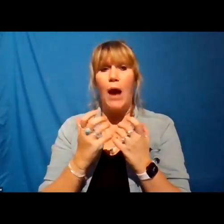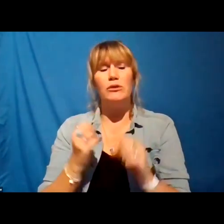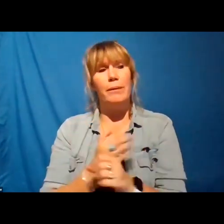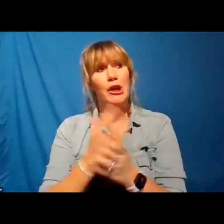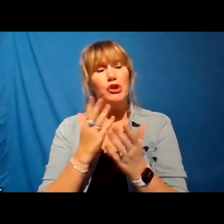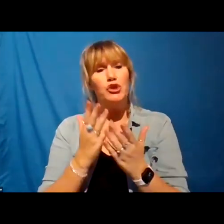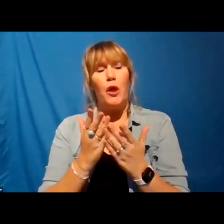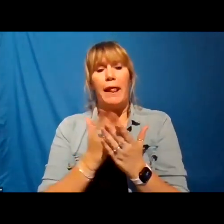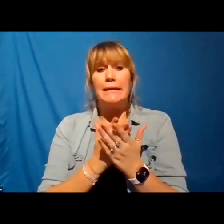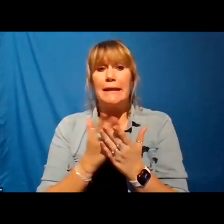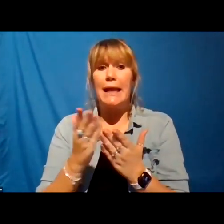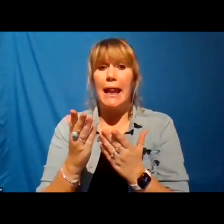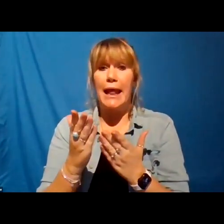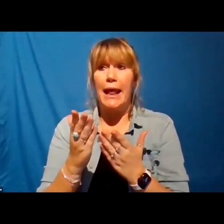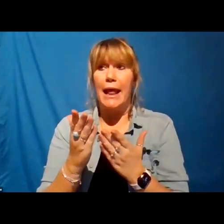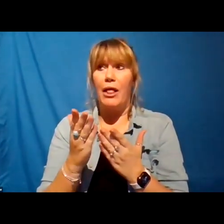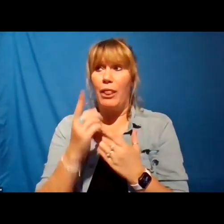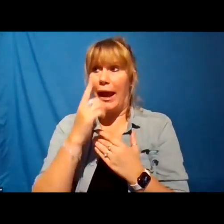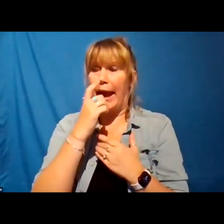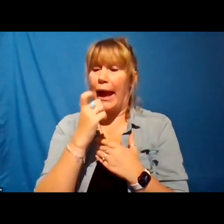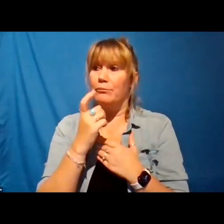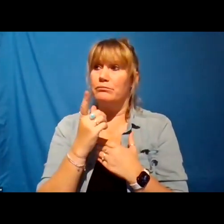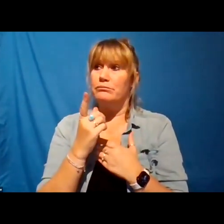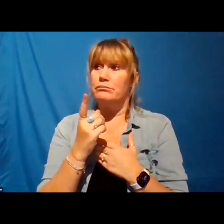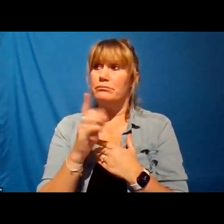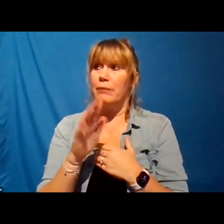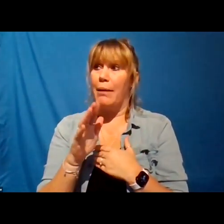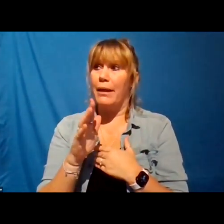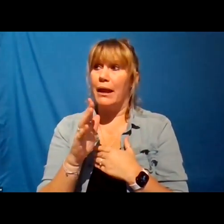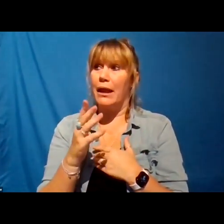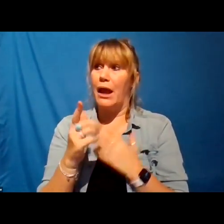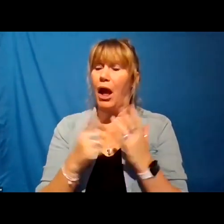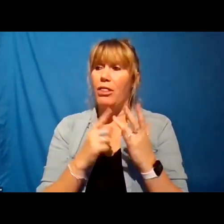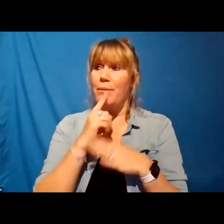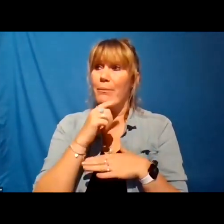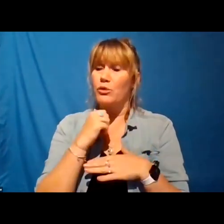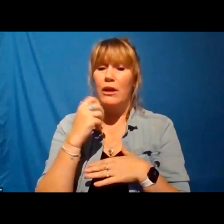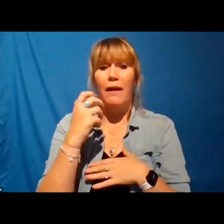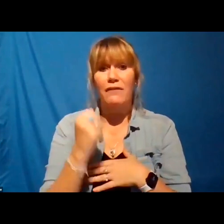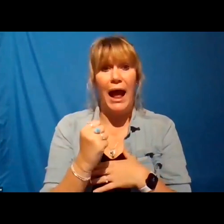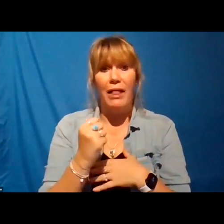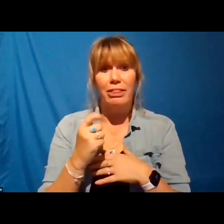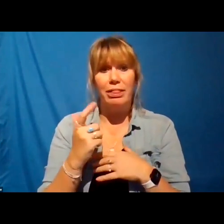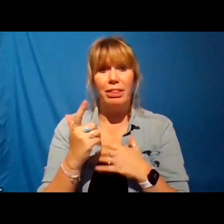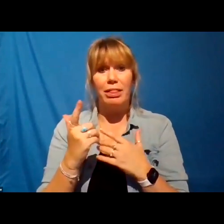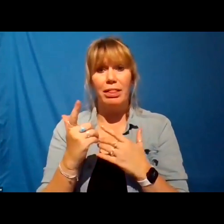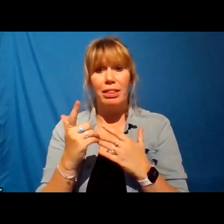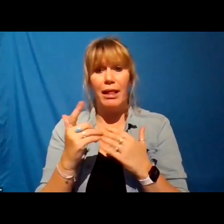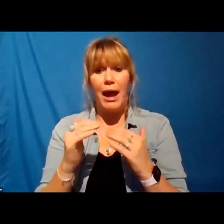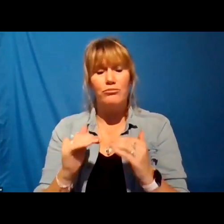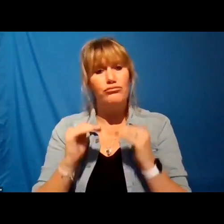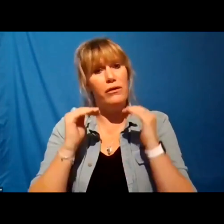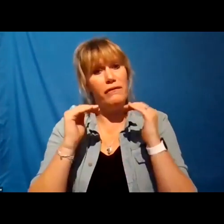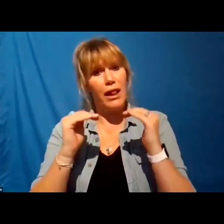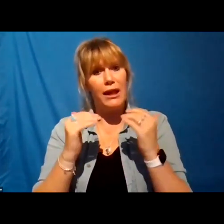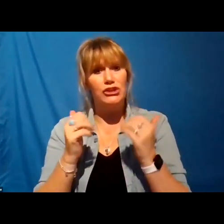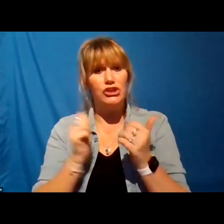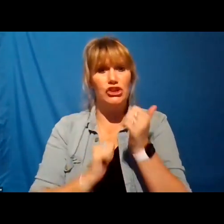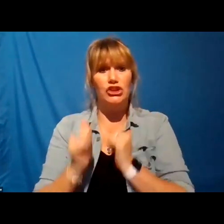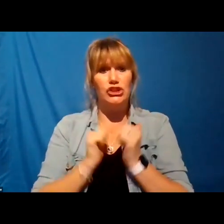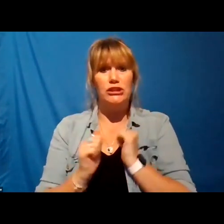that can appeal to people who haven't maybe had the type of privileges I have, I think is really important. And